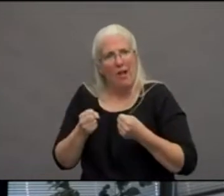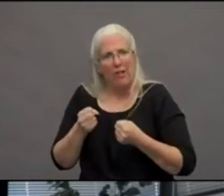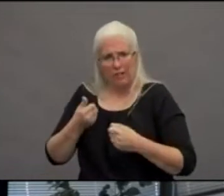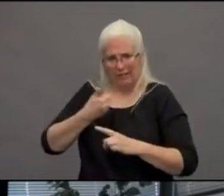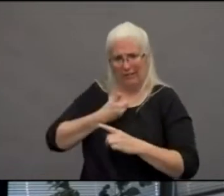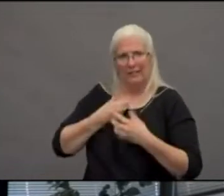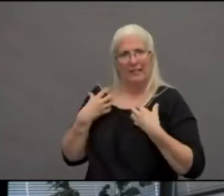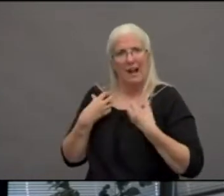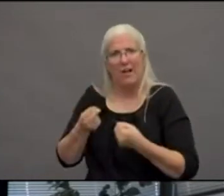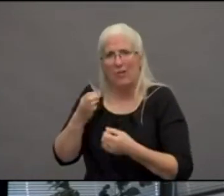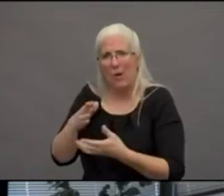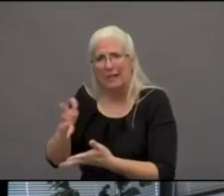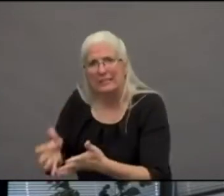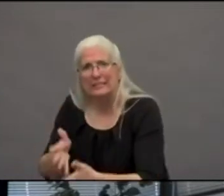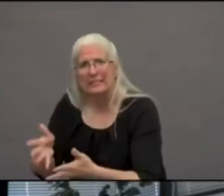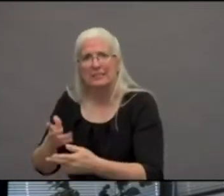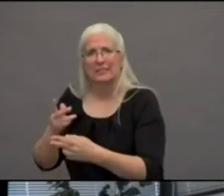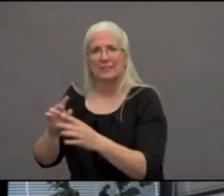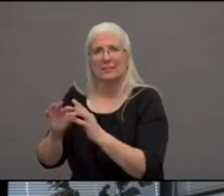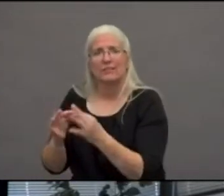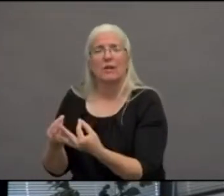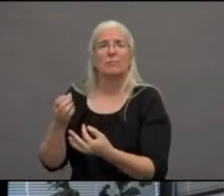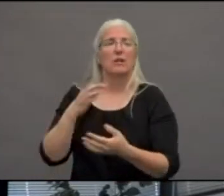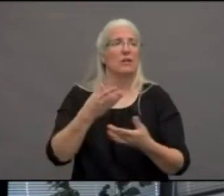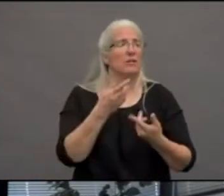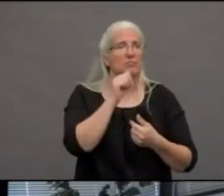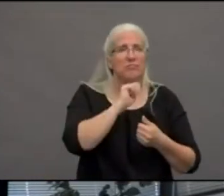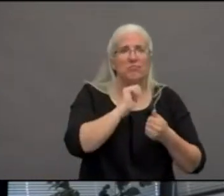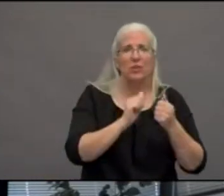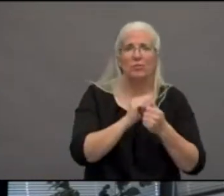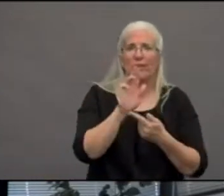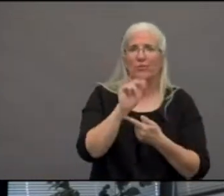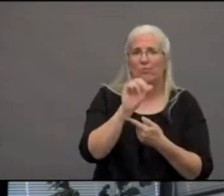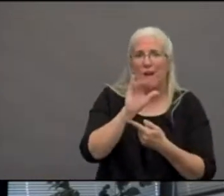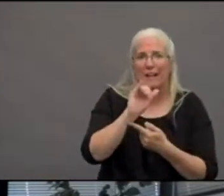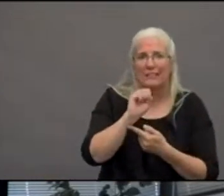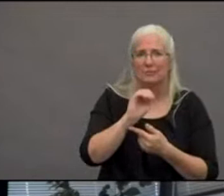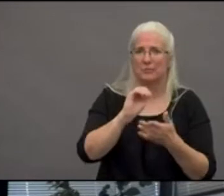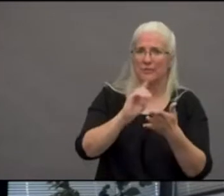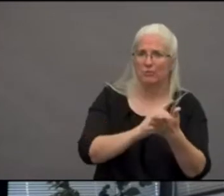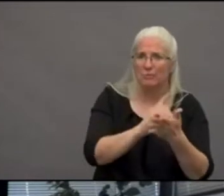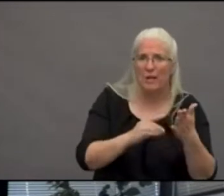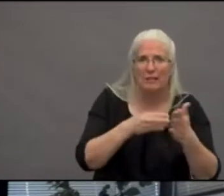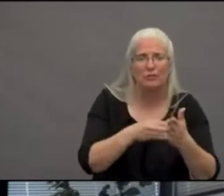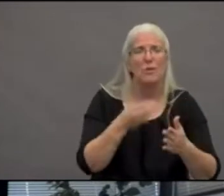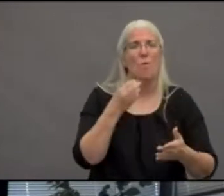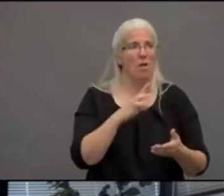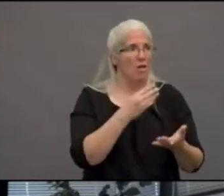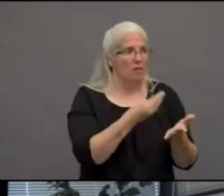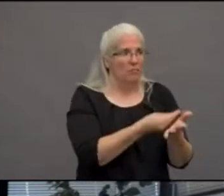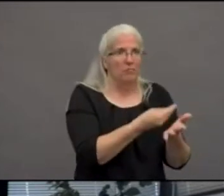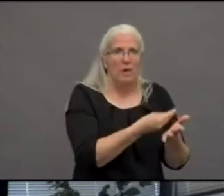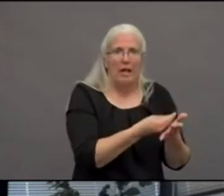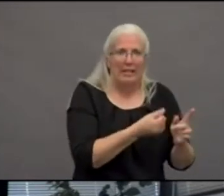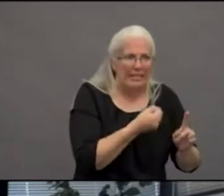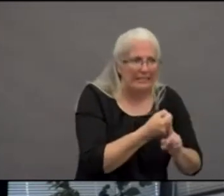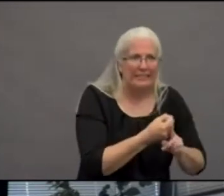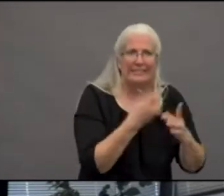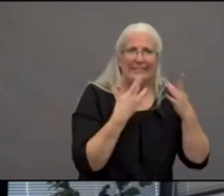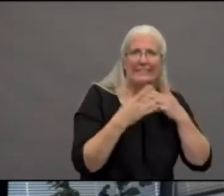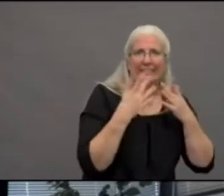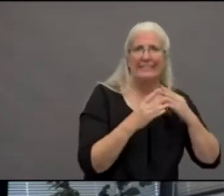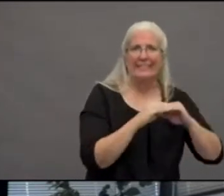racism and discrimination, homelessness, the economic impacts of the pandemic. So what can be done when someone is